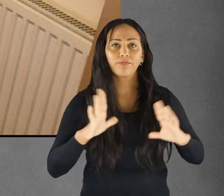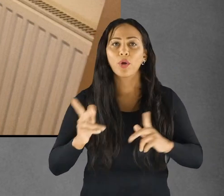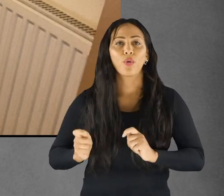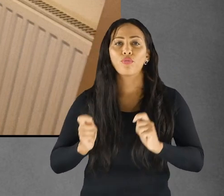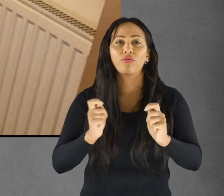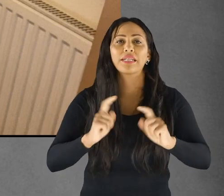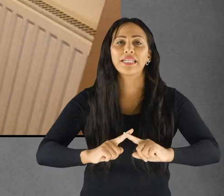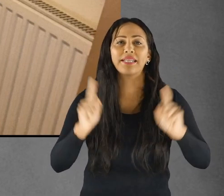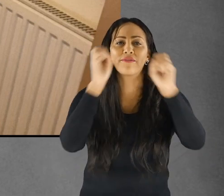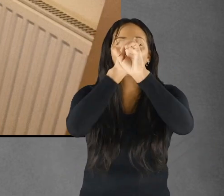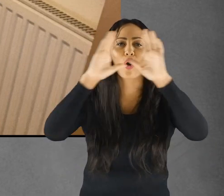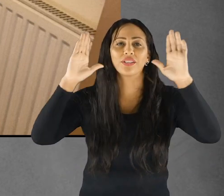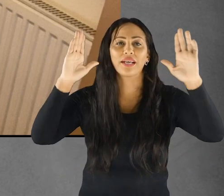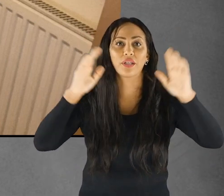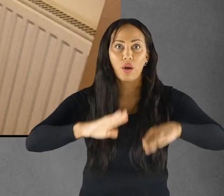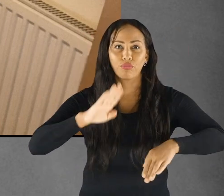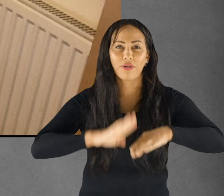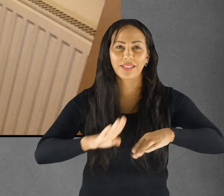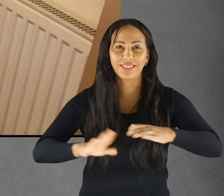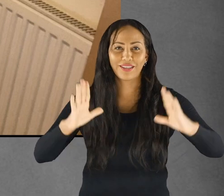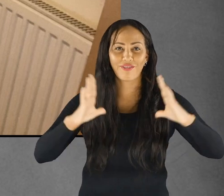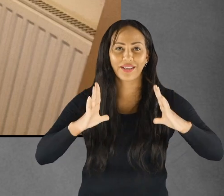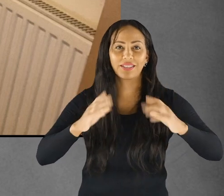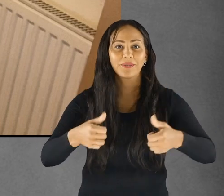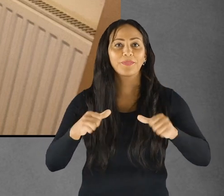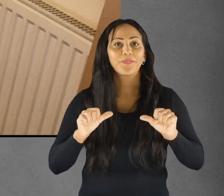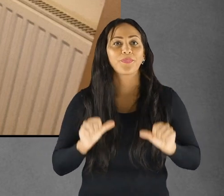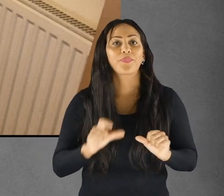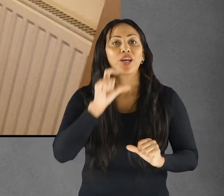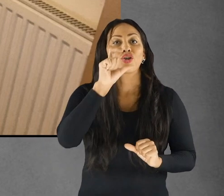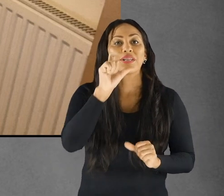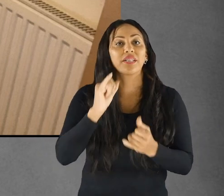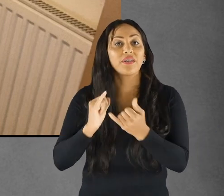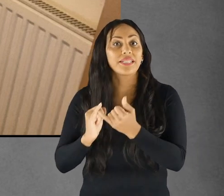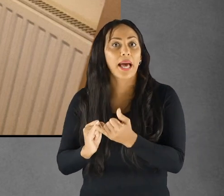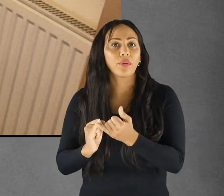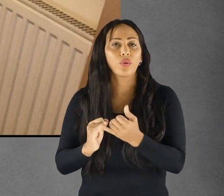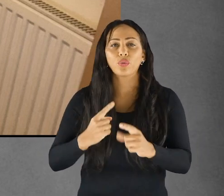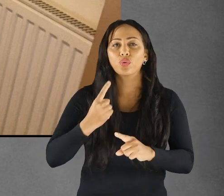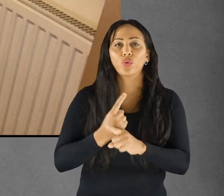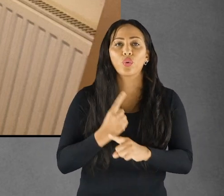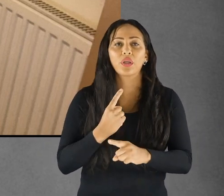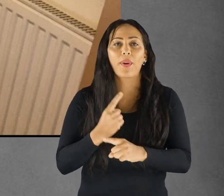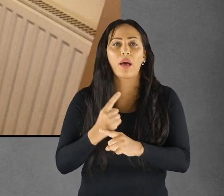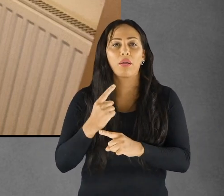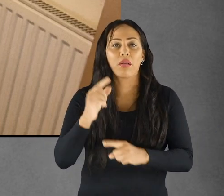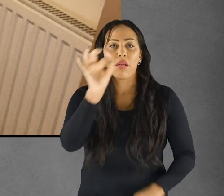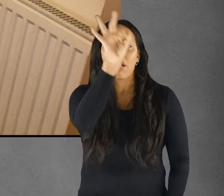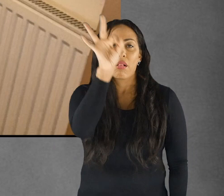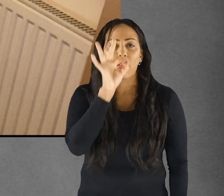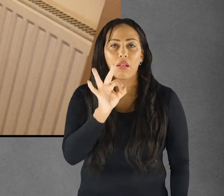brings an entirely new dimension to actually practicing rest. Christopher Samuel talks about creating